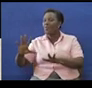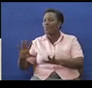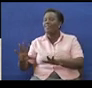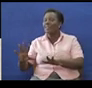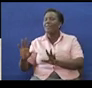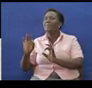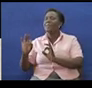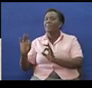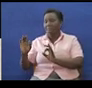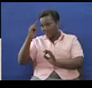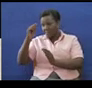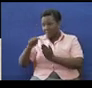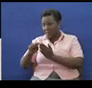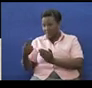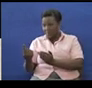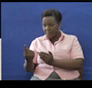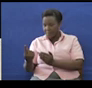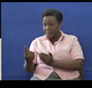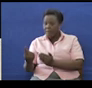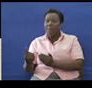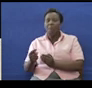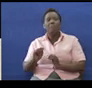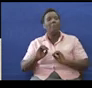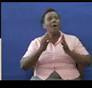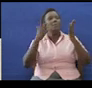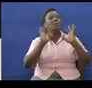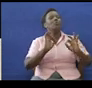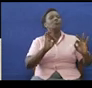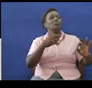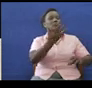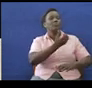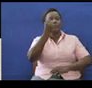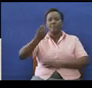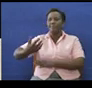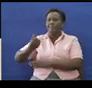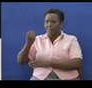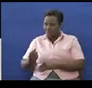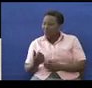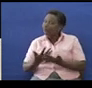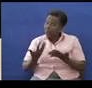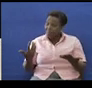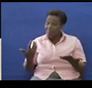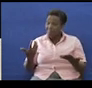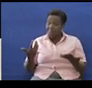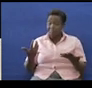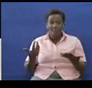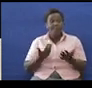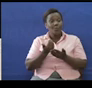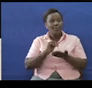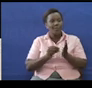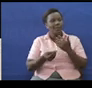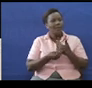is adequate supply of water, it means that automatically we'll have a good quality